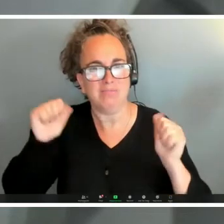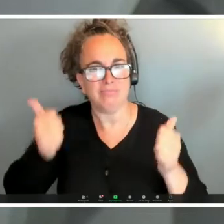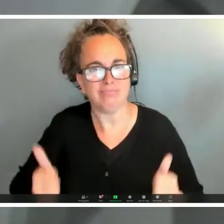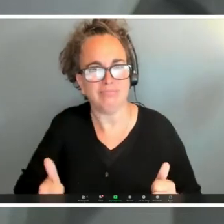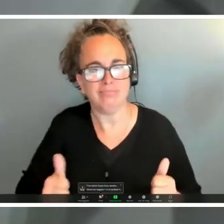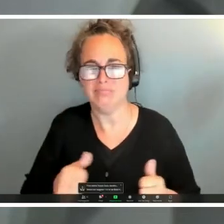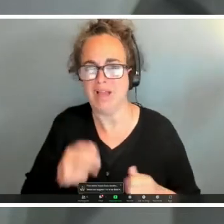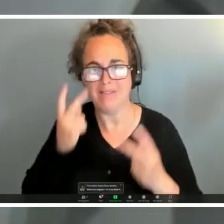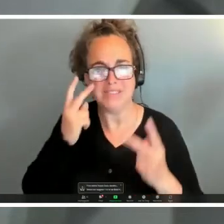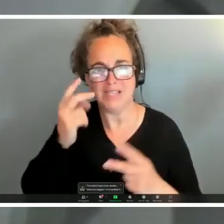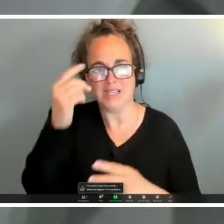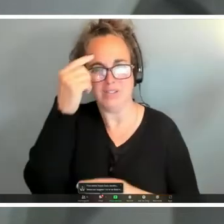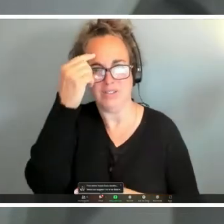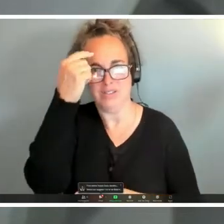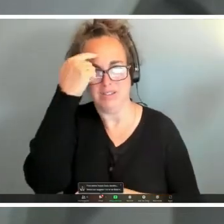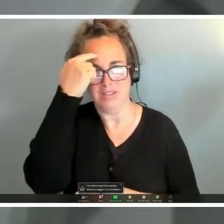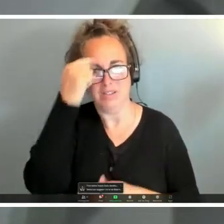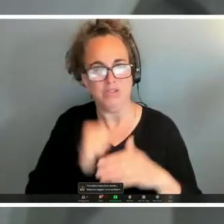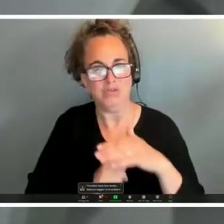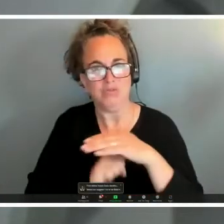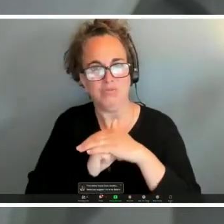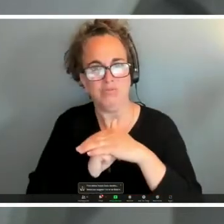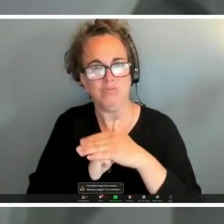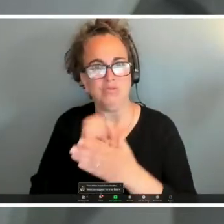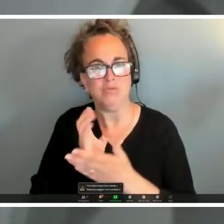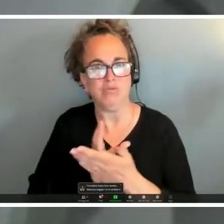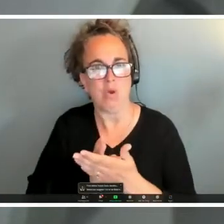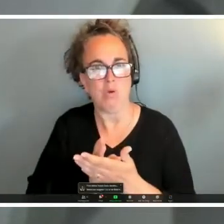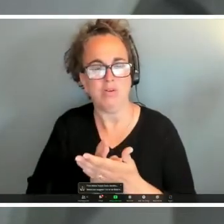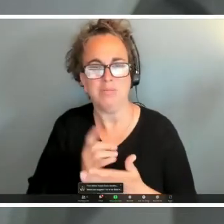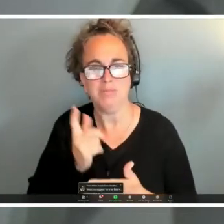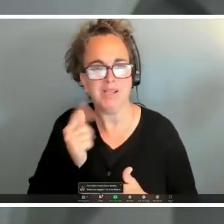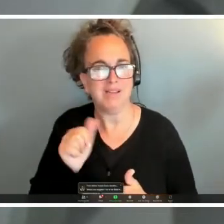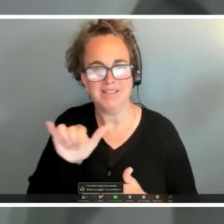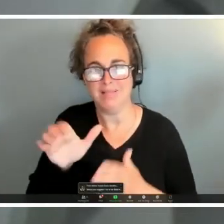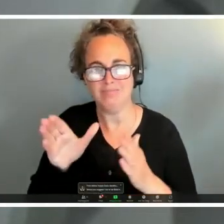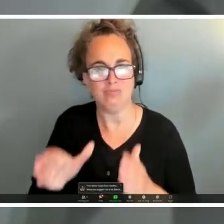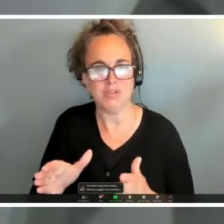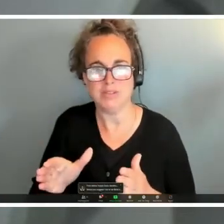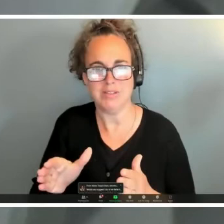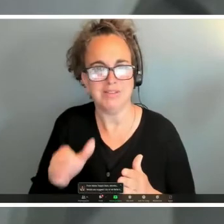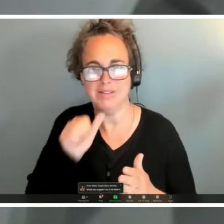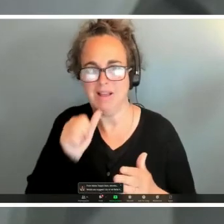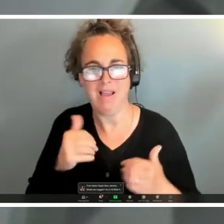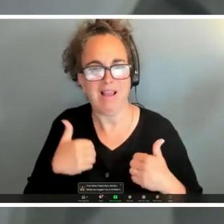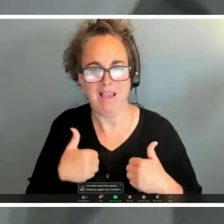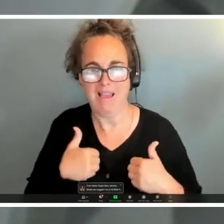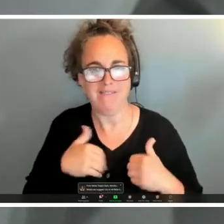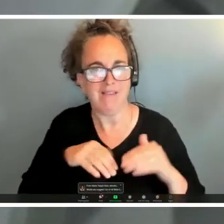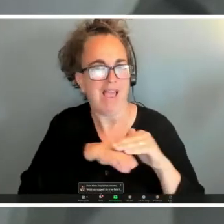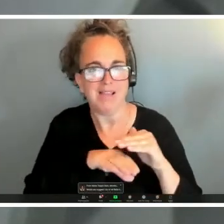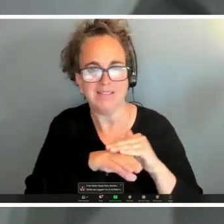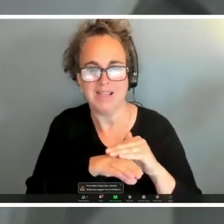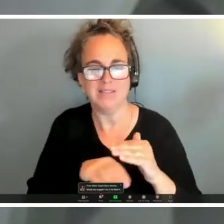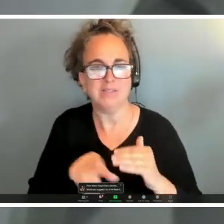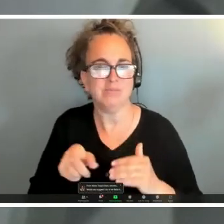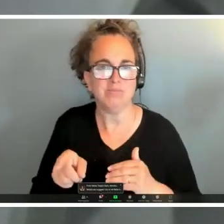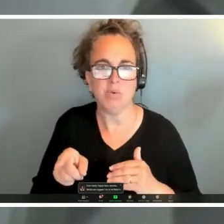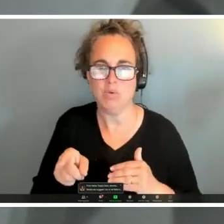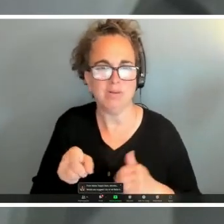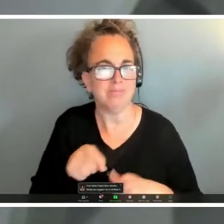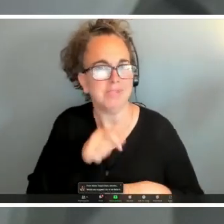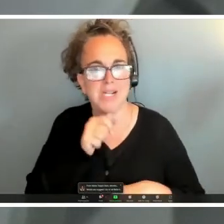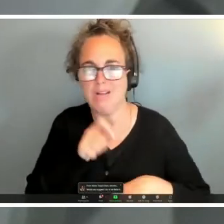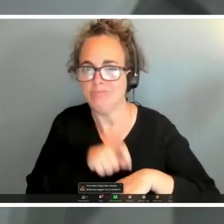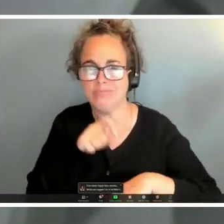stroke simply because someone could not have access or was not provided the timely and